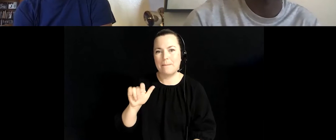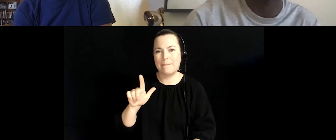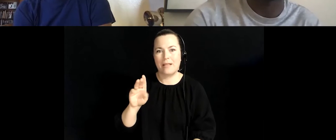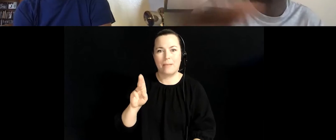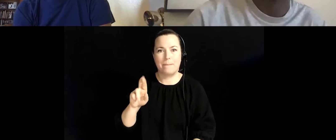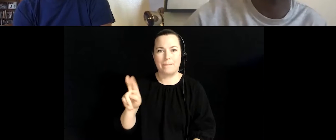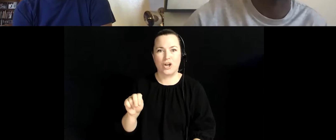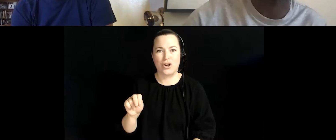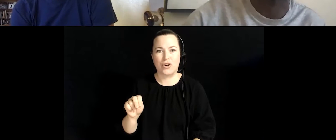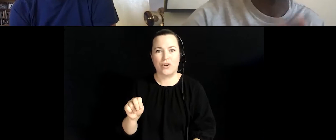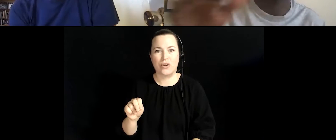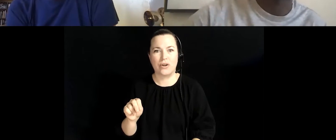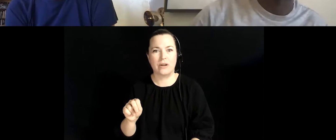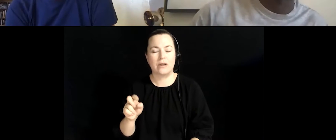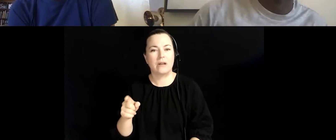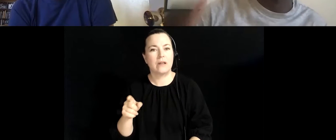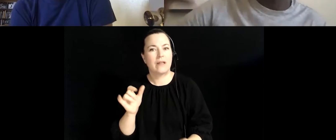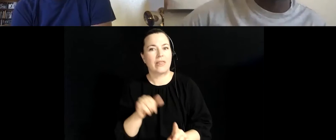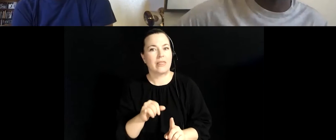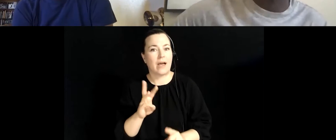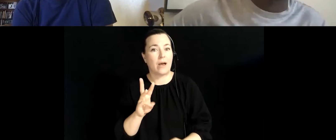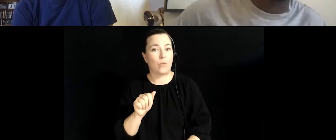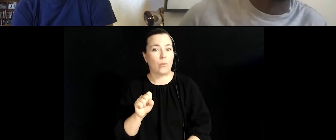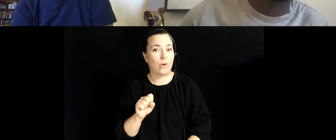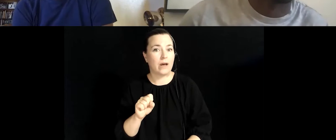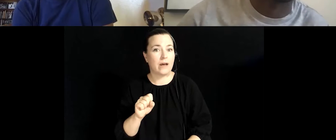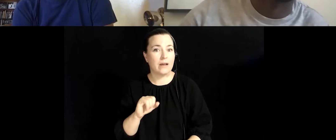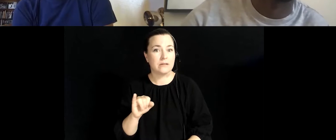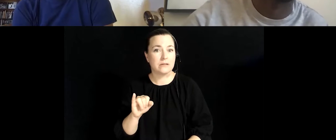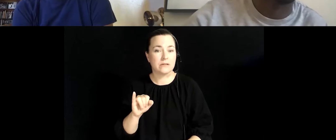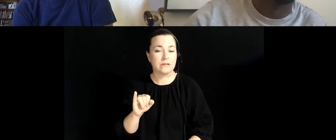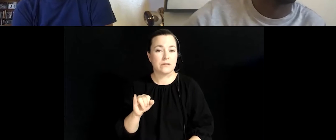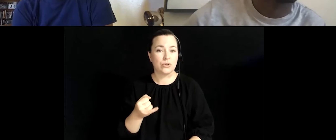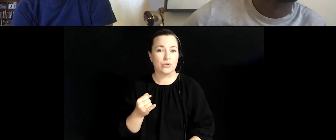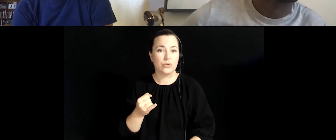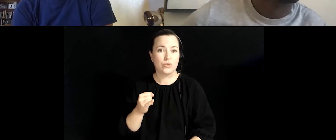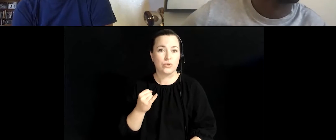dueling me into ways of kind